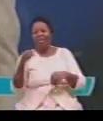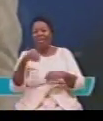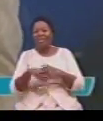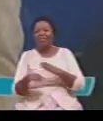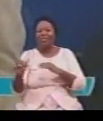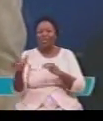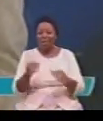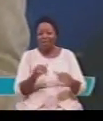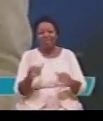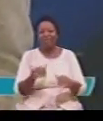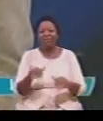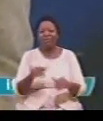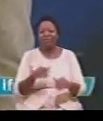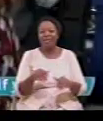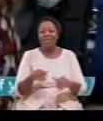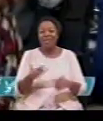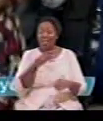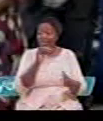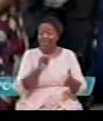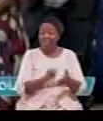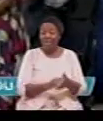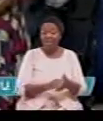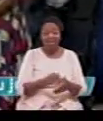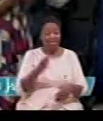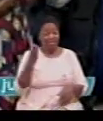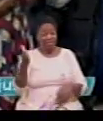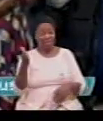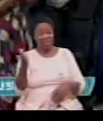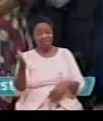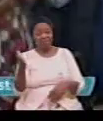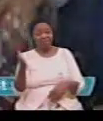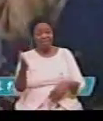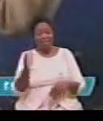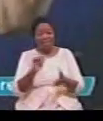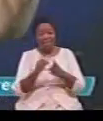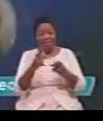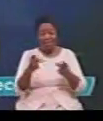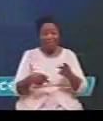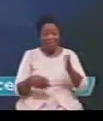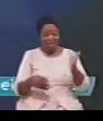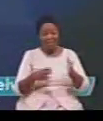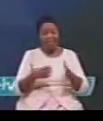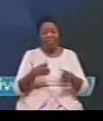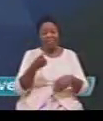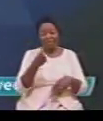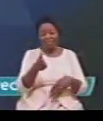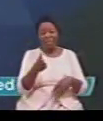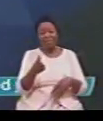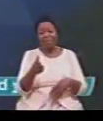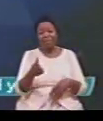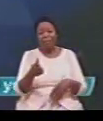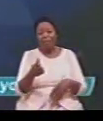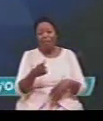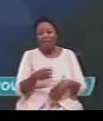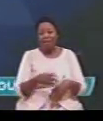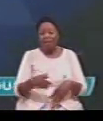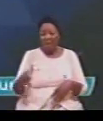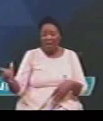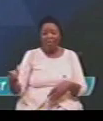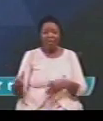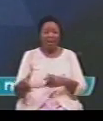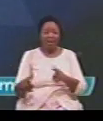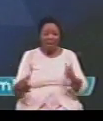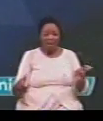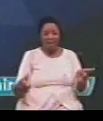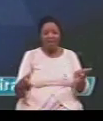into action. That side in front, that other side, the miracle